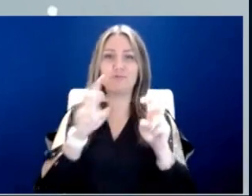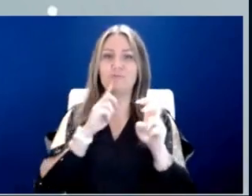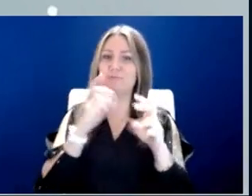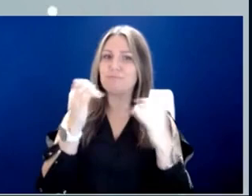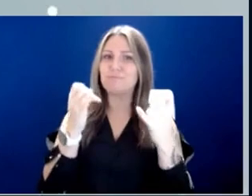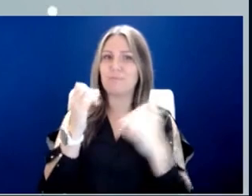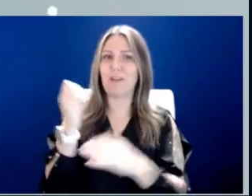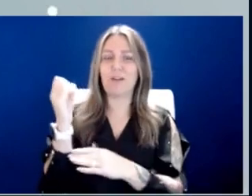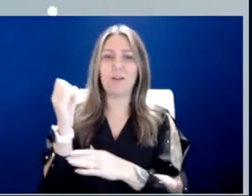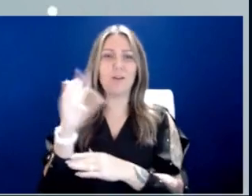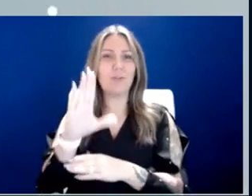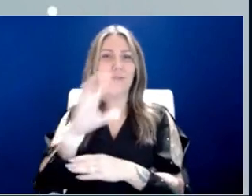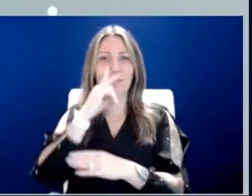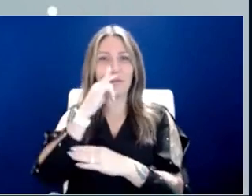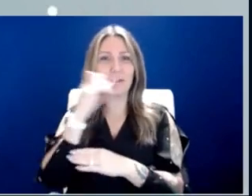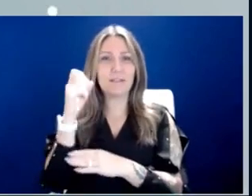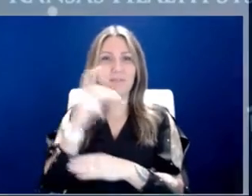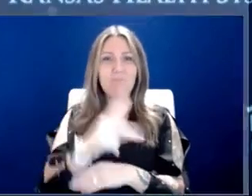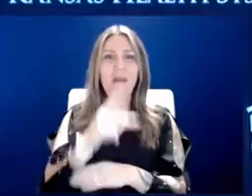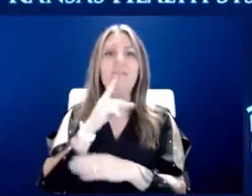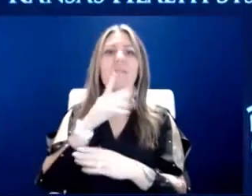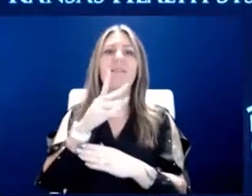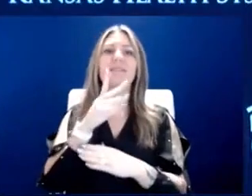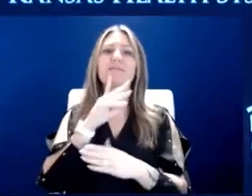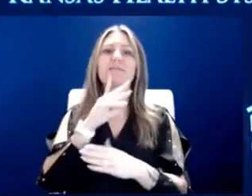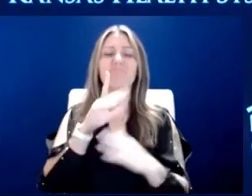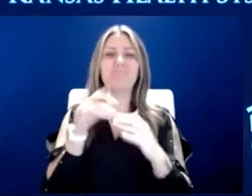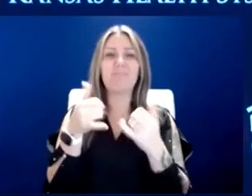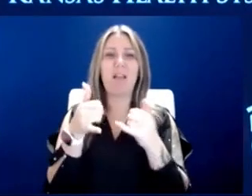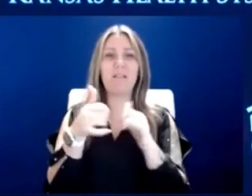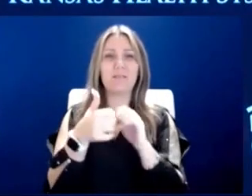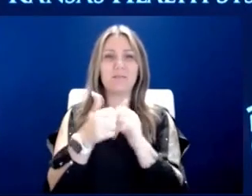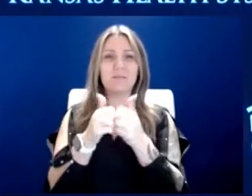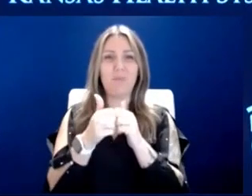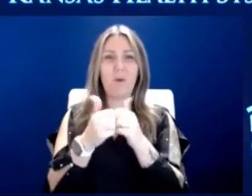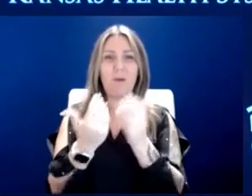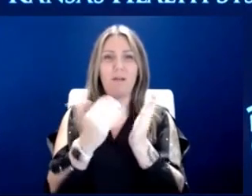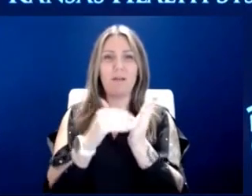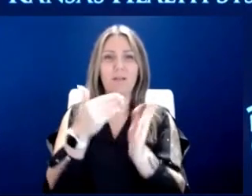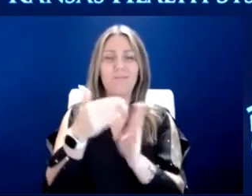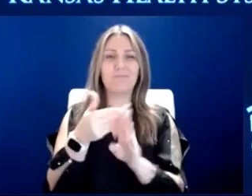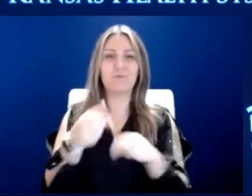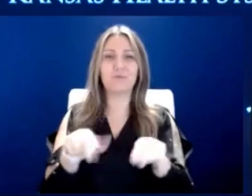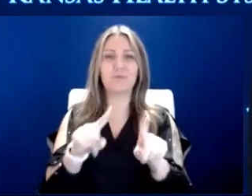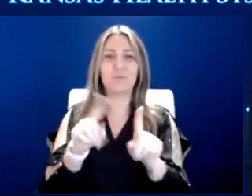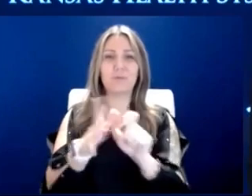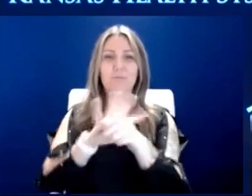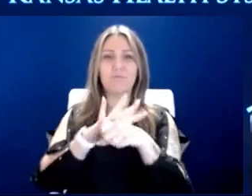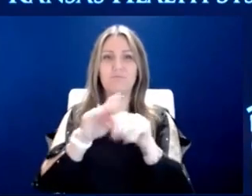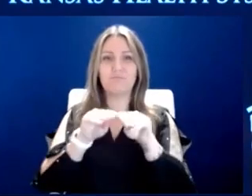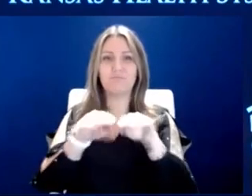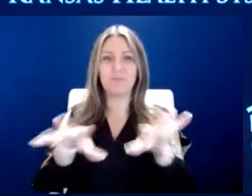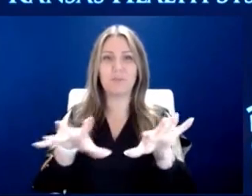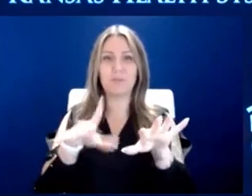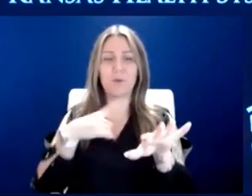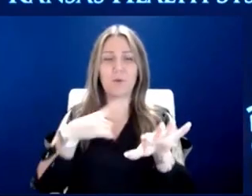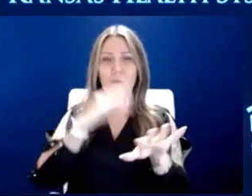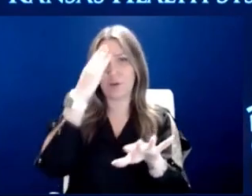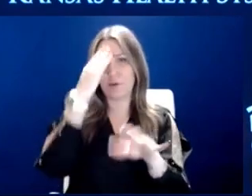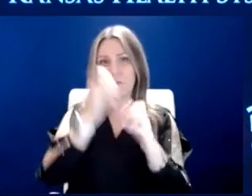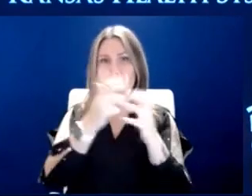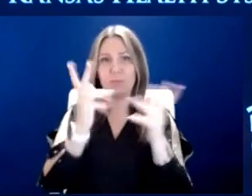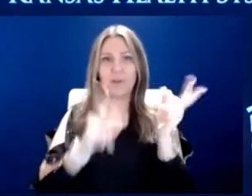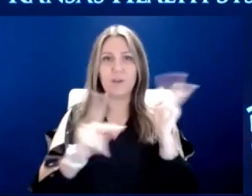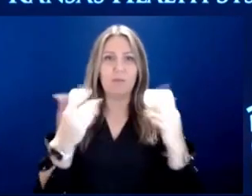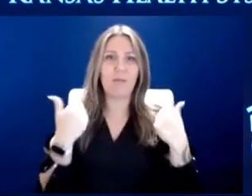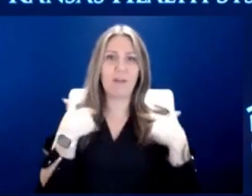safely during this pandemic. Before we get to all that, we know that many folks may have appointments here at the health system today, but if you're just now